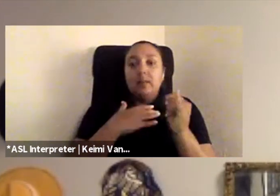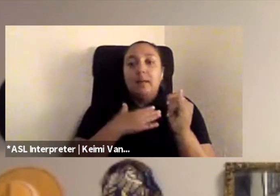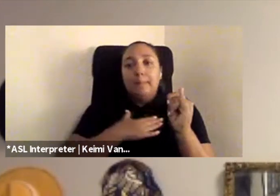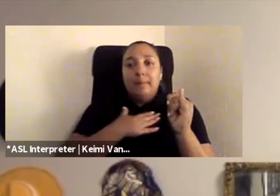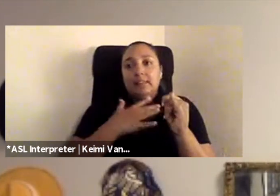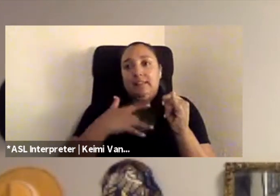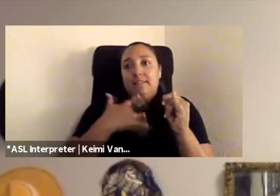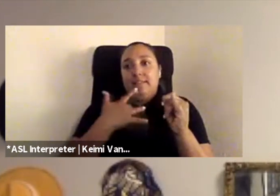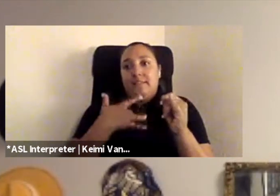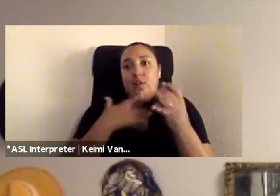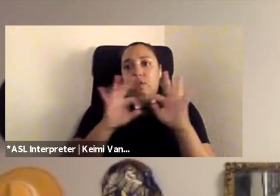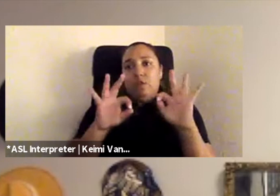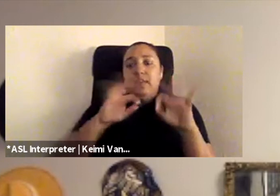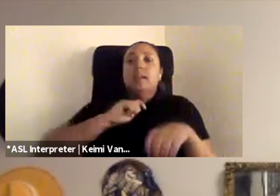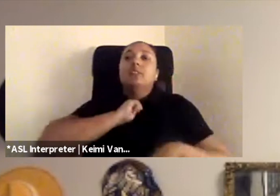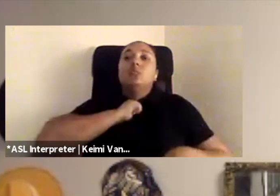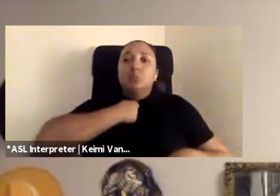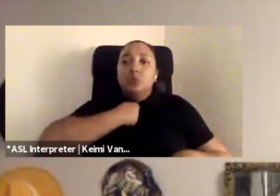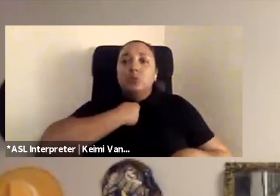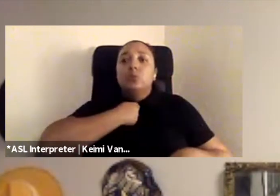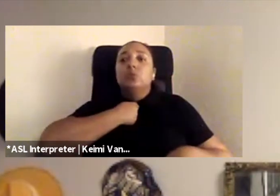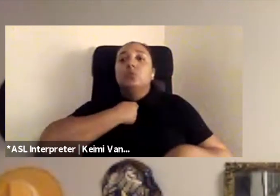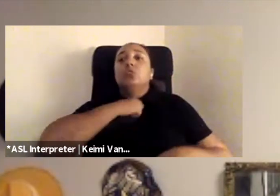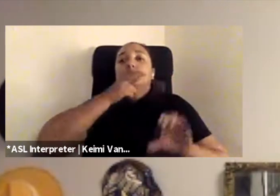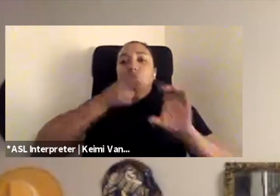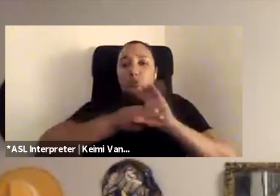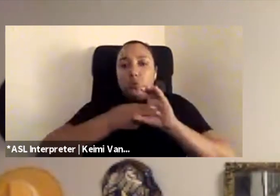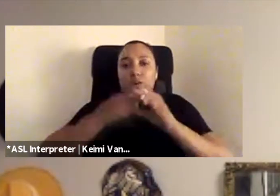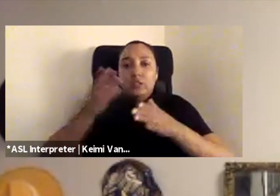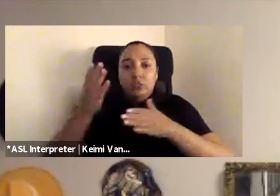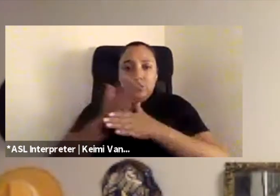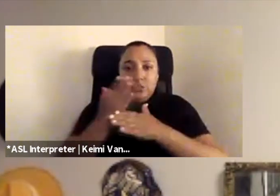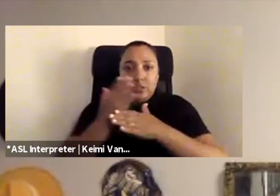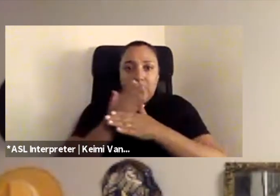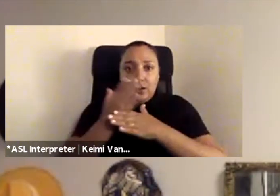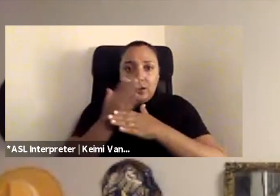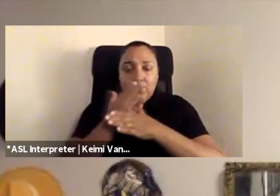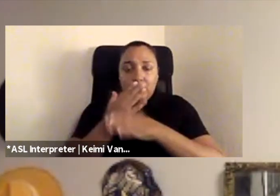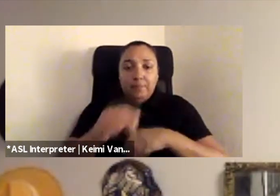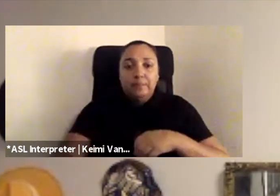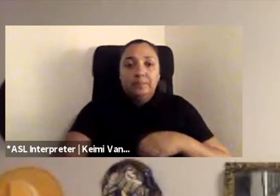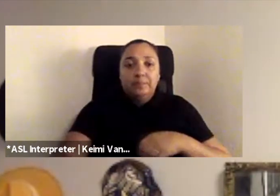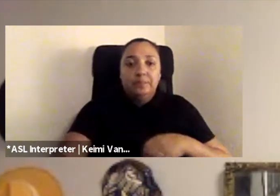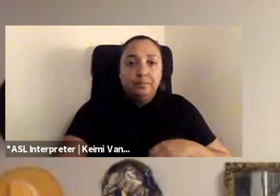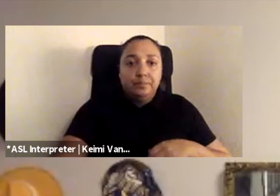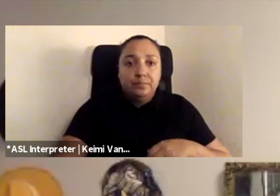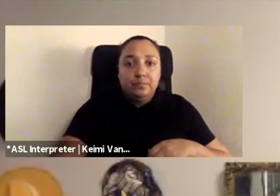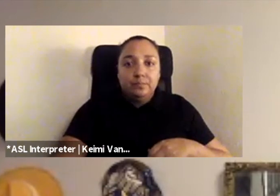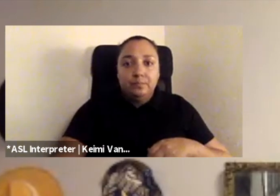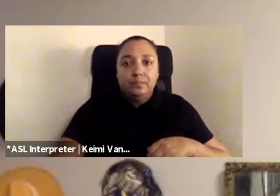yourself and to join and share if you have any resources. Also, this is a great time.